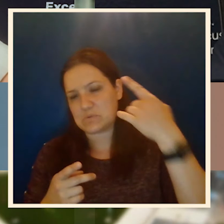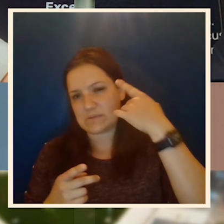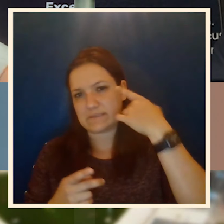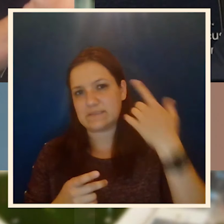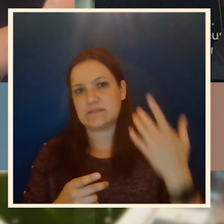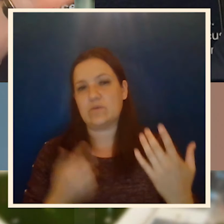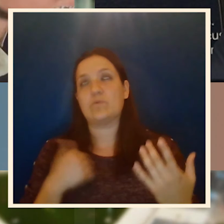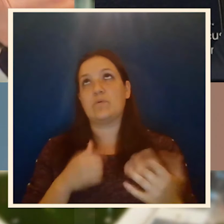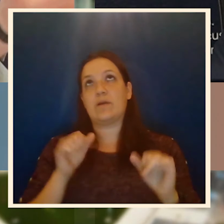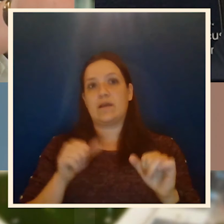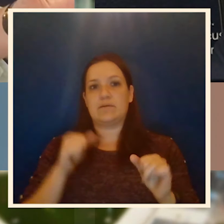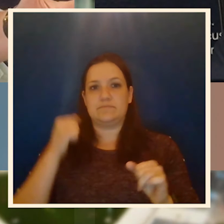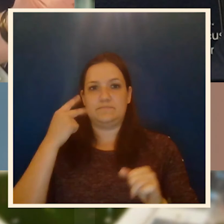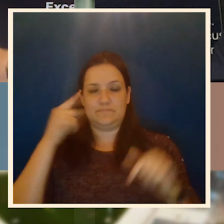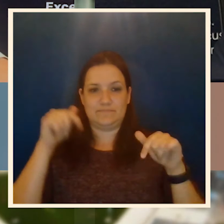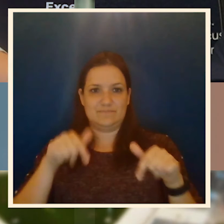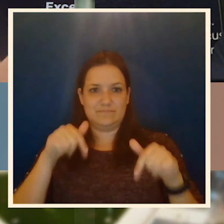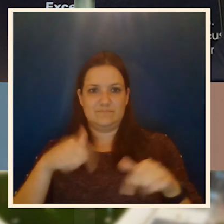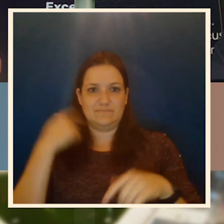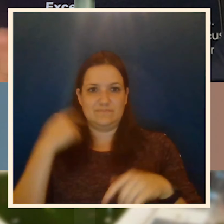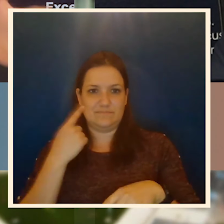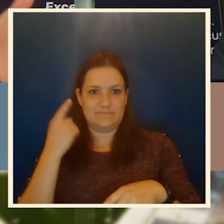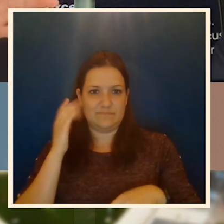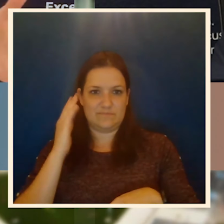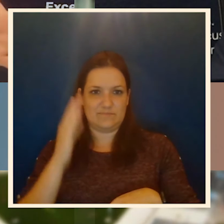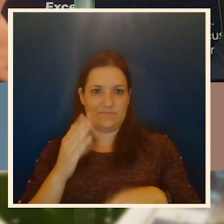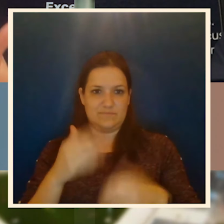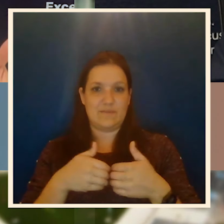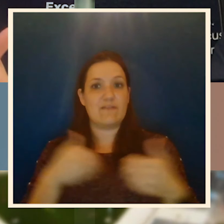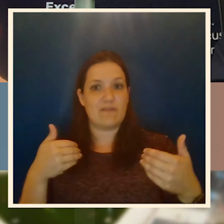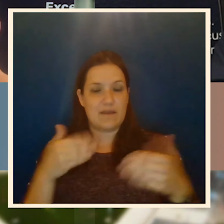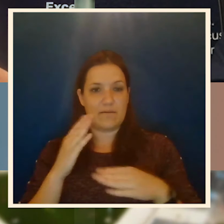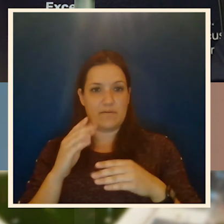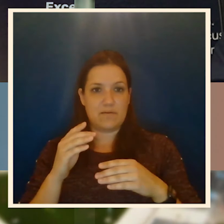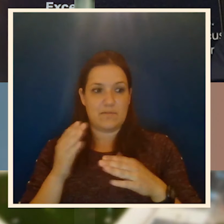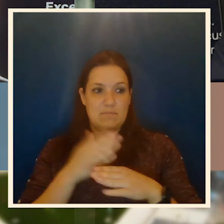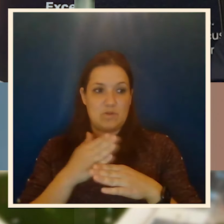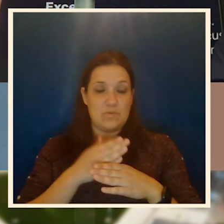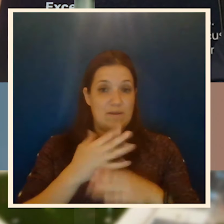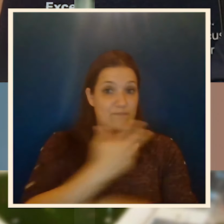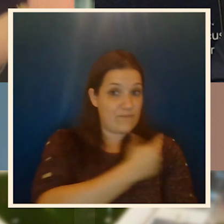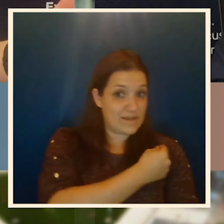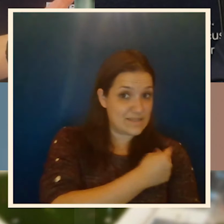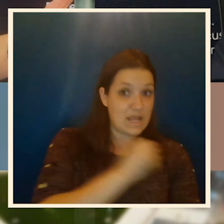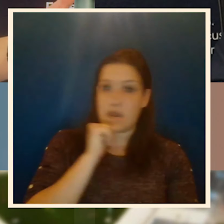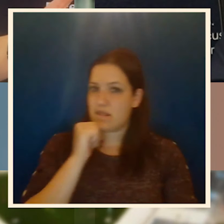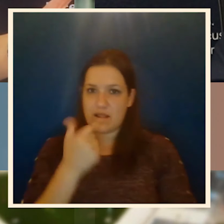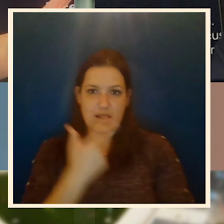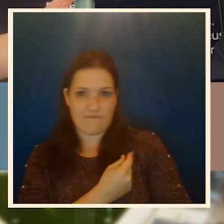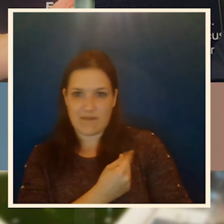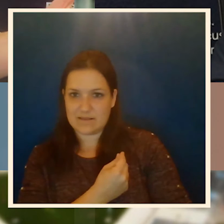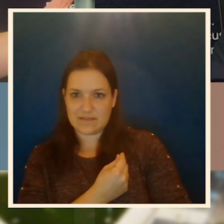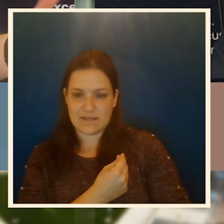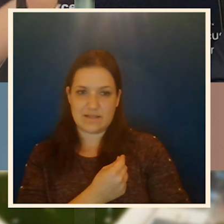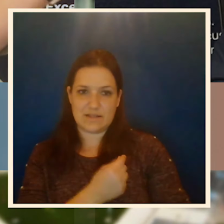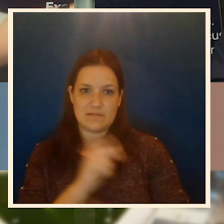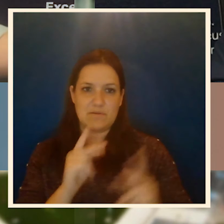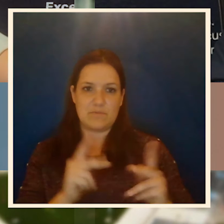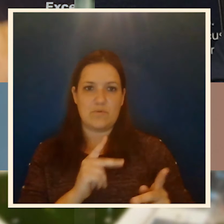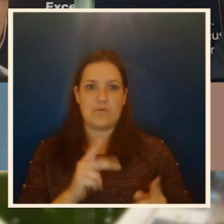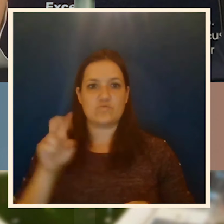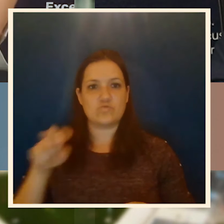we were able to foretell this, that something was going to be divided up between the vaccinated and the unvaccinated. And you're